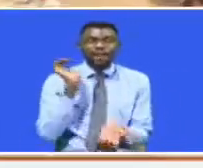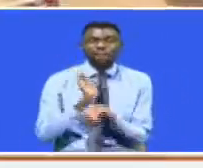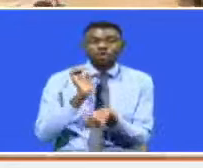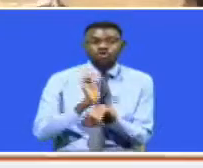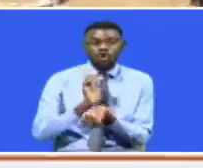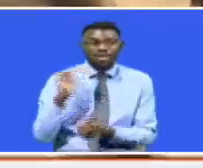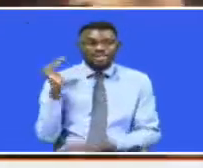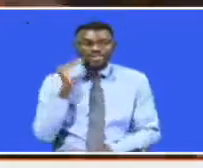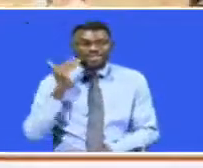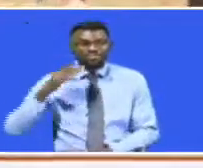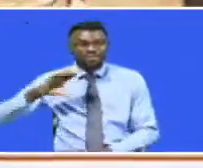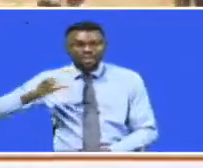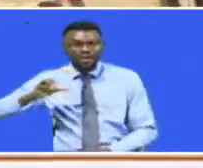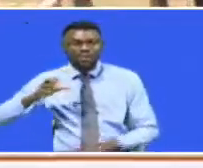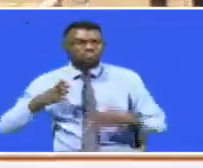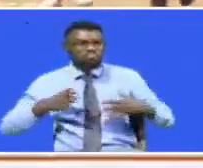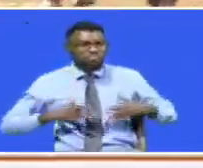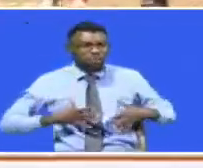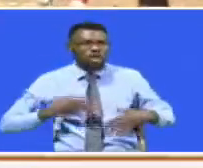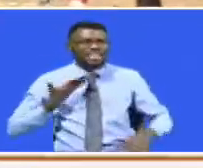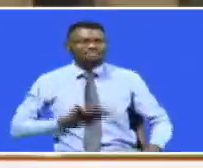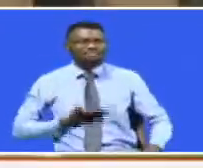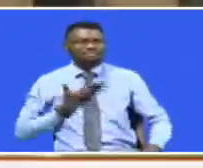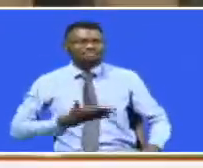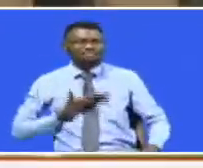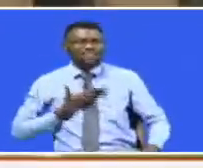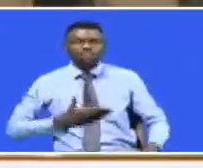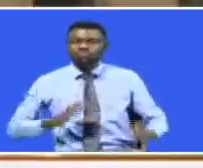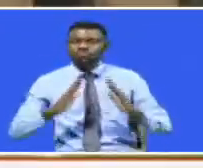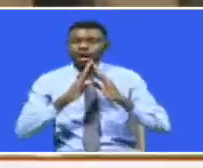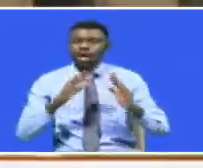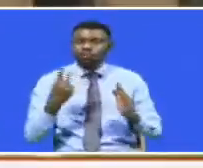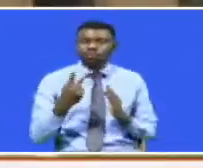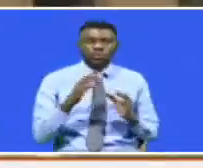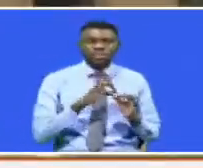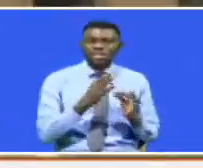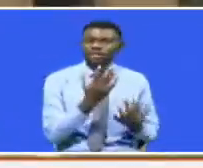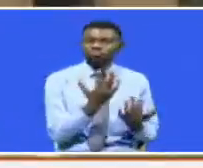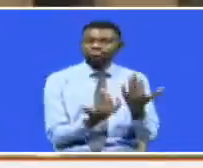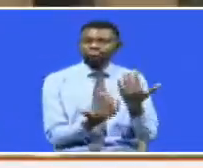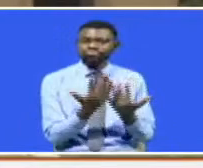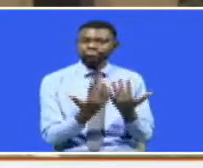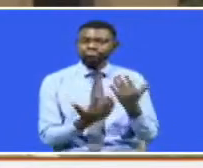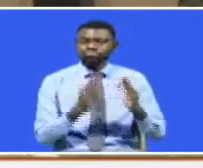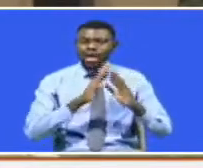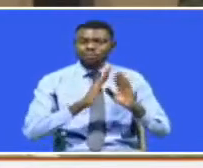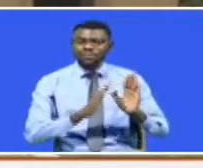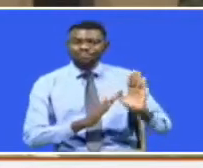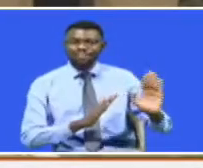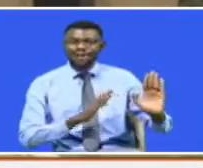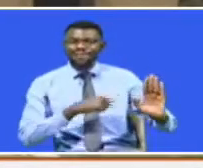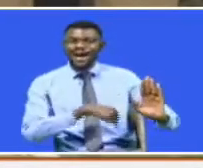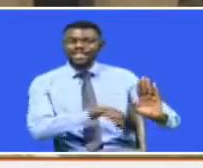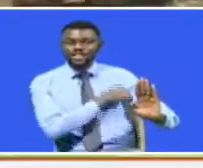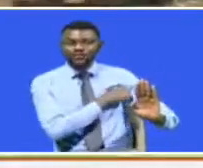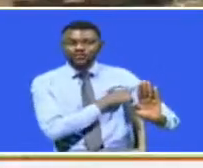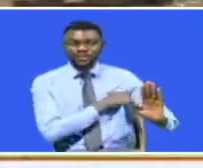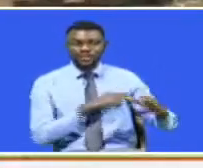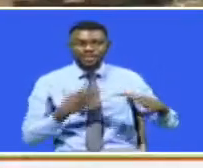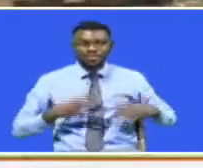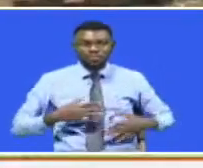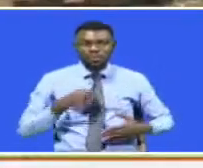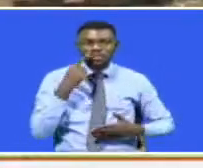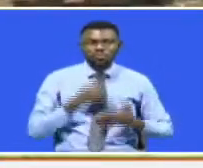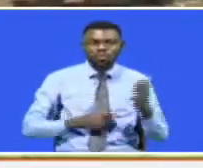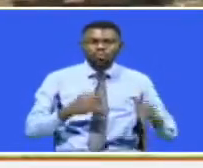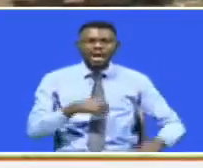Siaya County, angry protesters touched two houses at a local chief's home, accusing the chief of